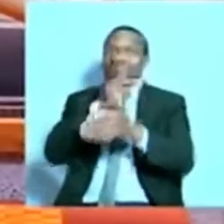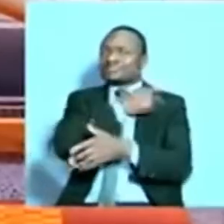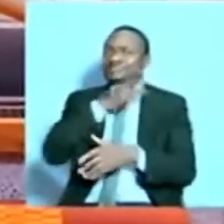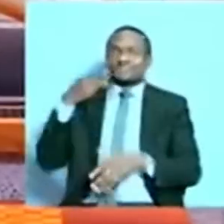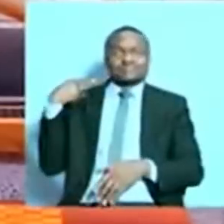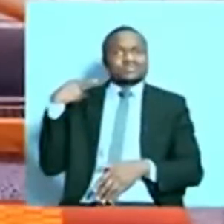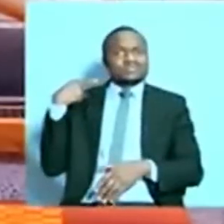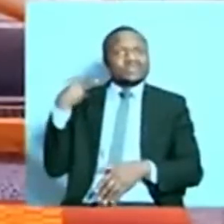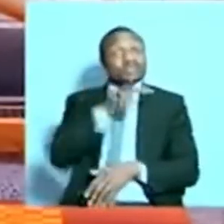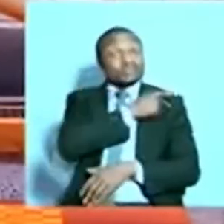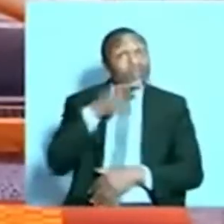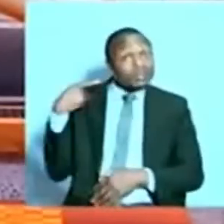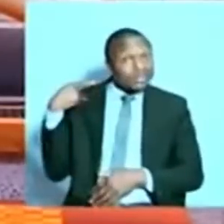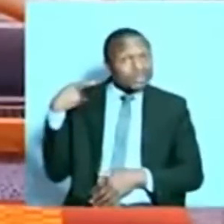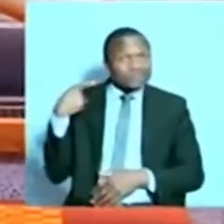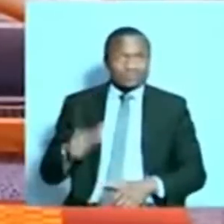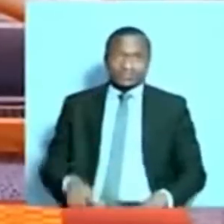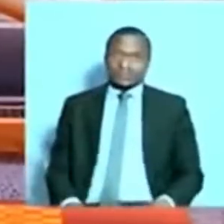On the House.